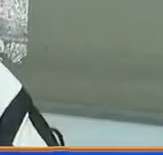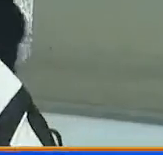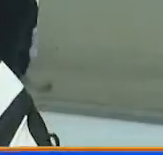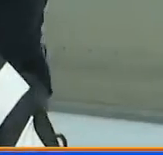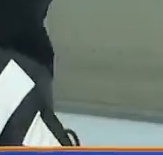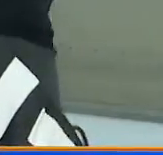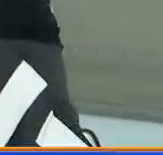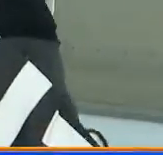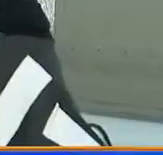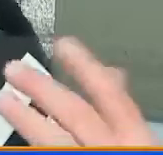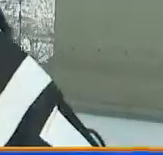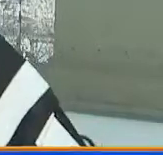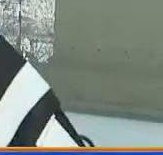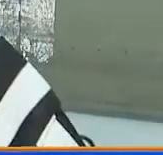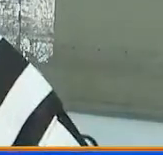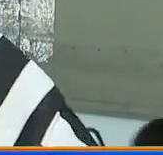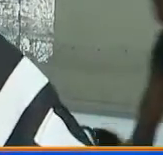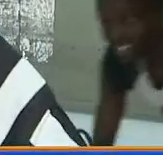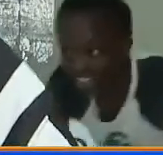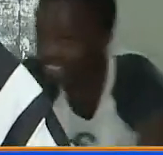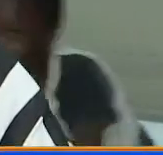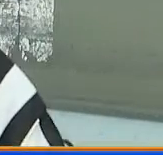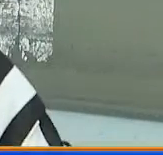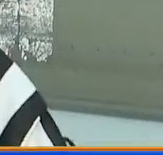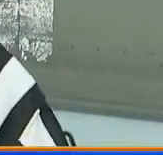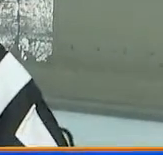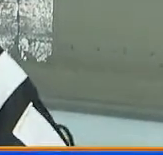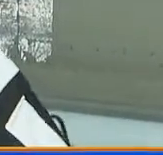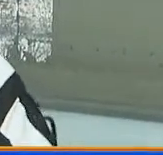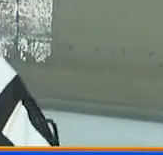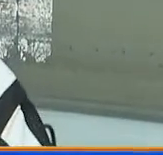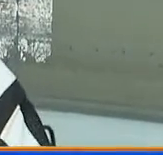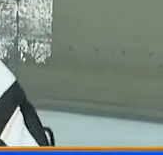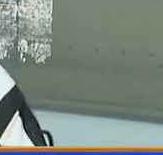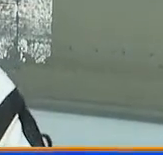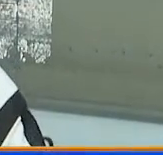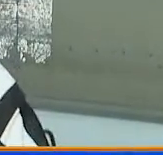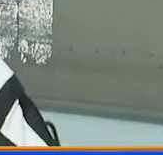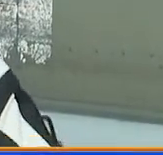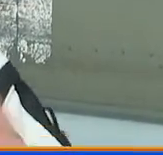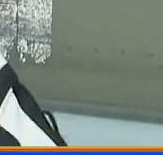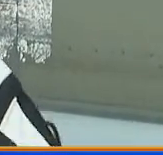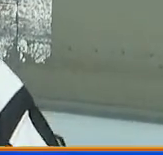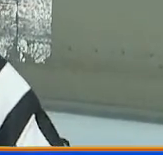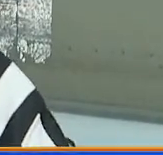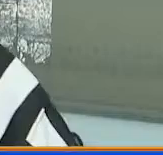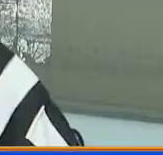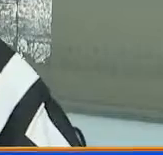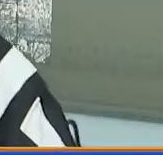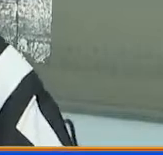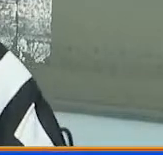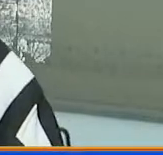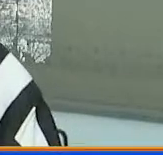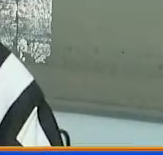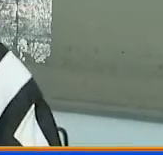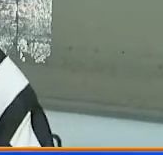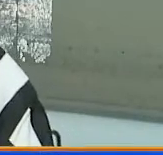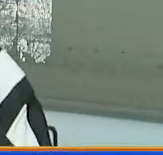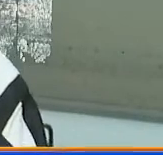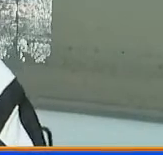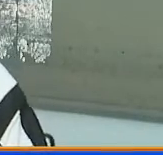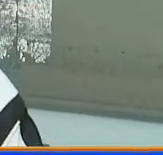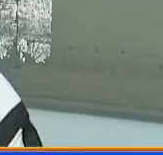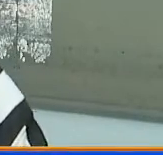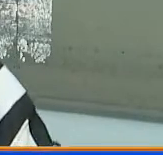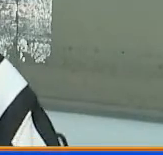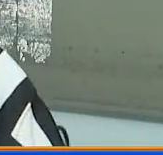Been a great tournament. We had a big crowd and a lot of excitement. Most importantly for me, because I'm also the coach, we had great